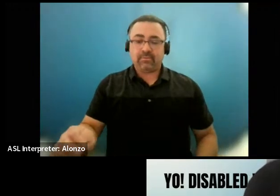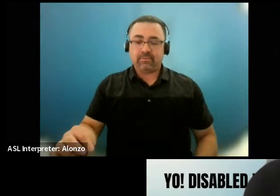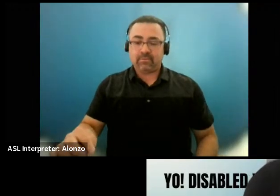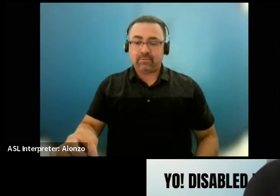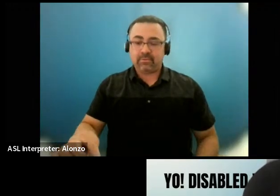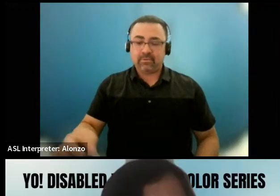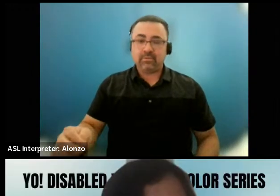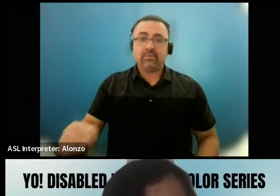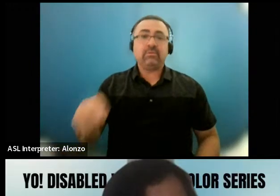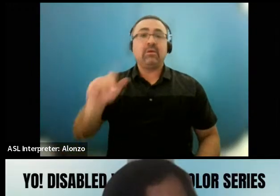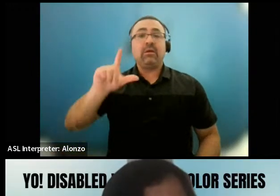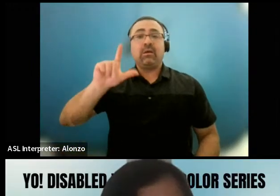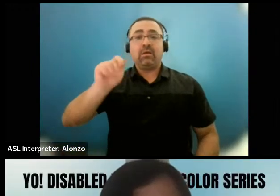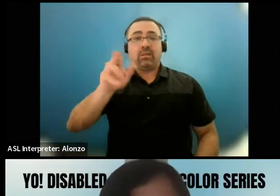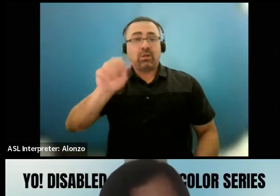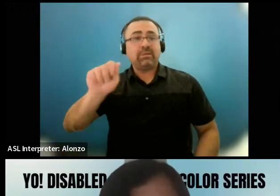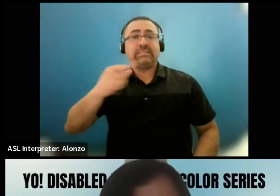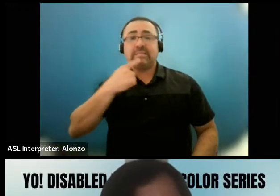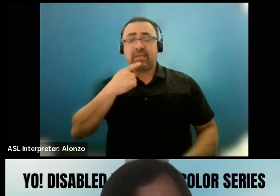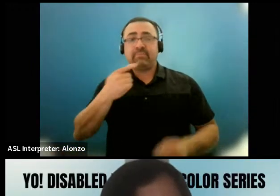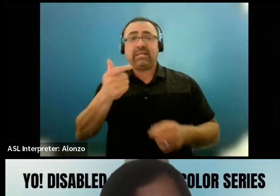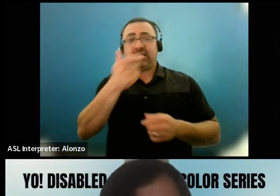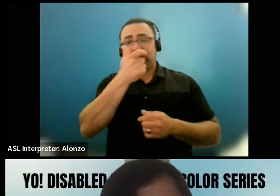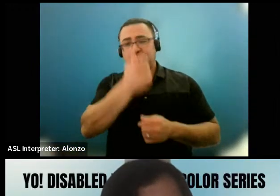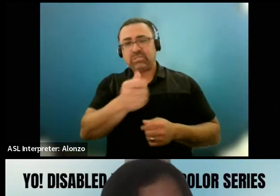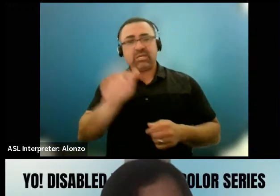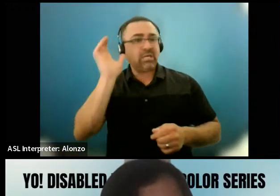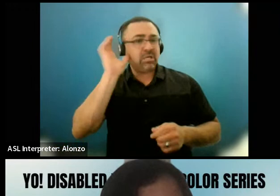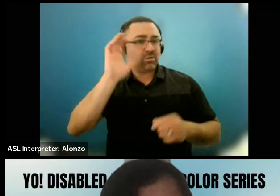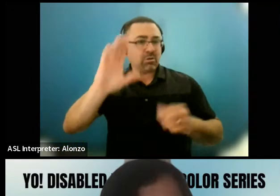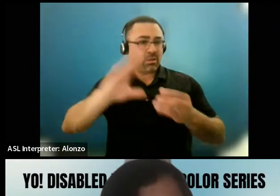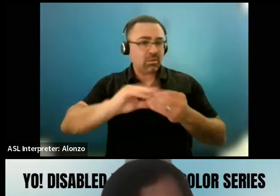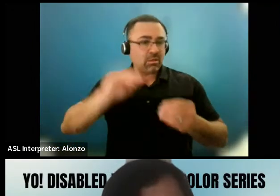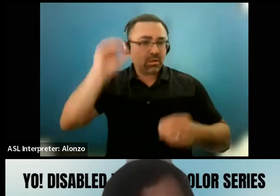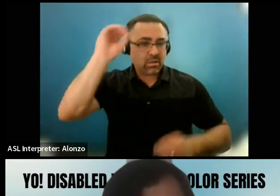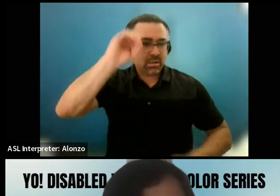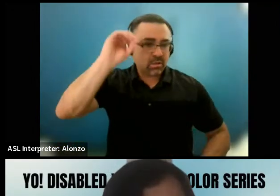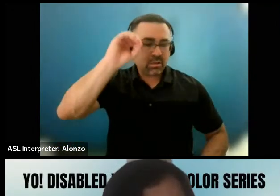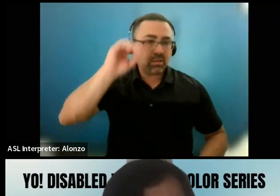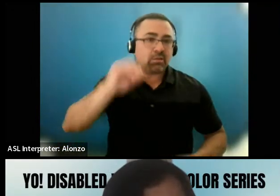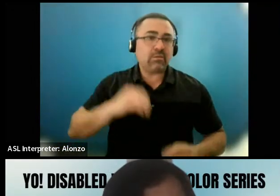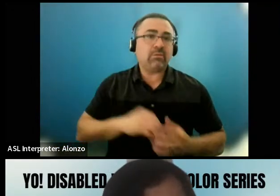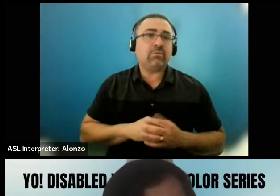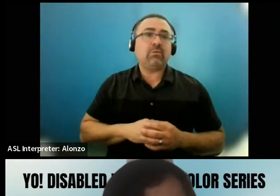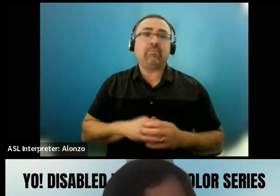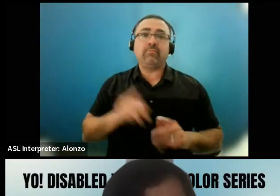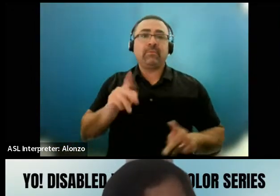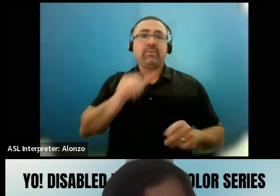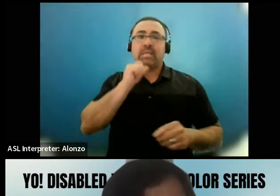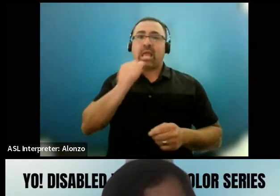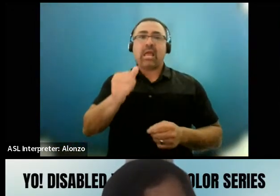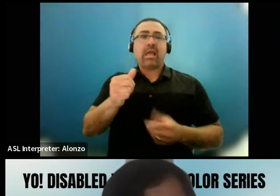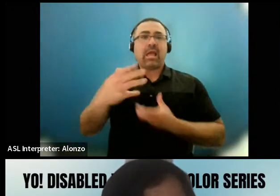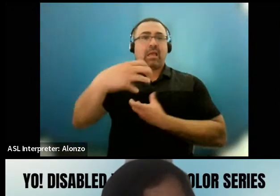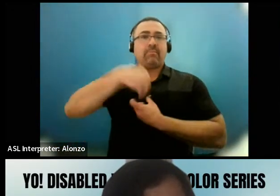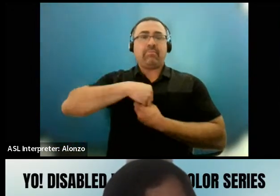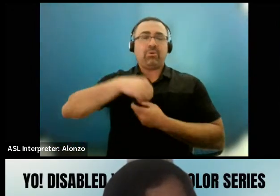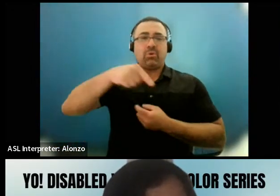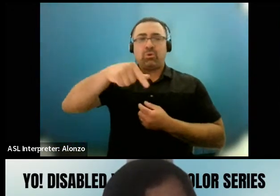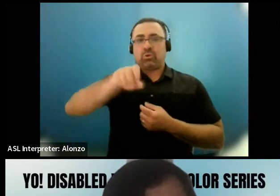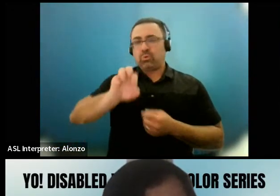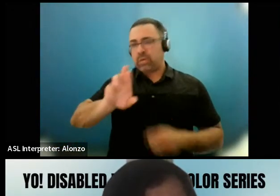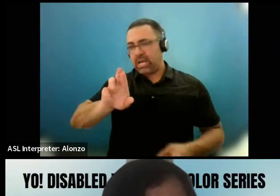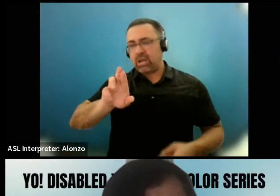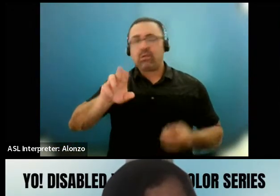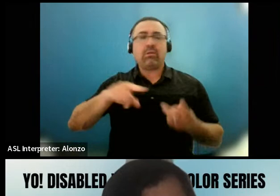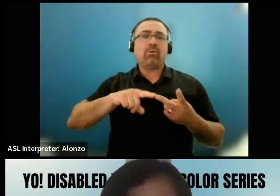Laura says, I'd be interested in your thoughts on disabled folks who do not embody queer or racialized or